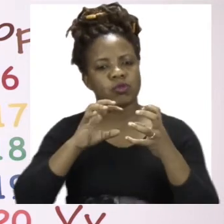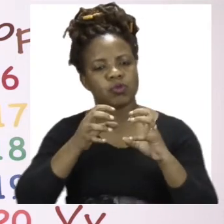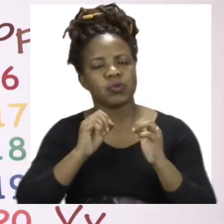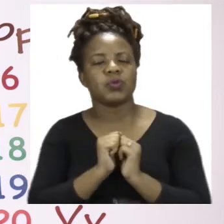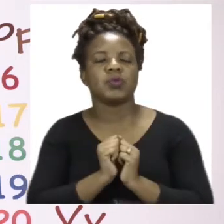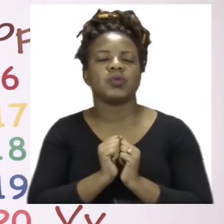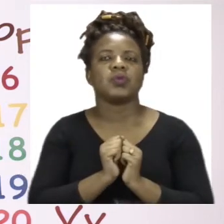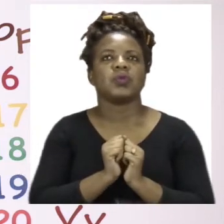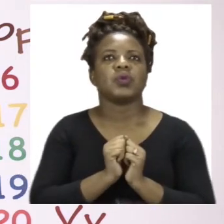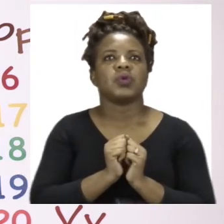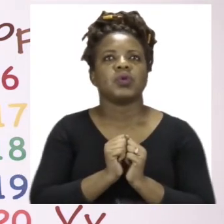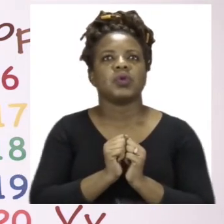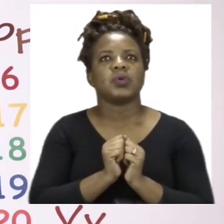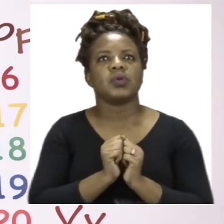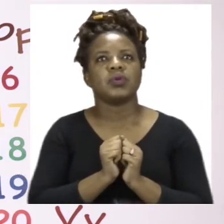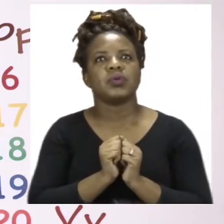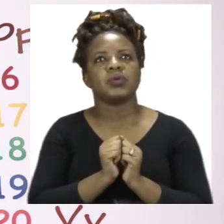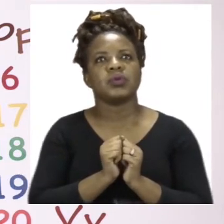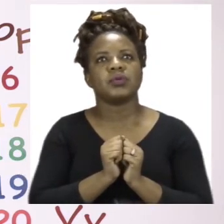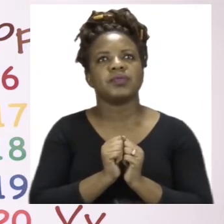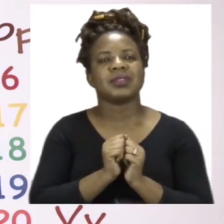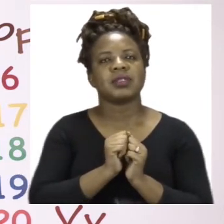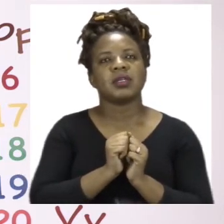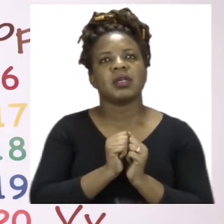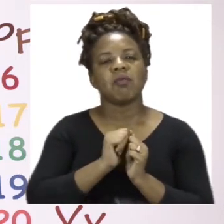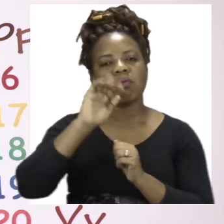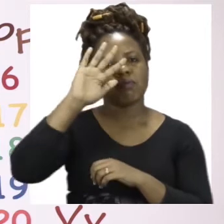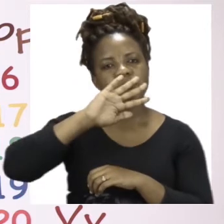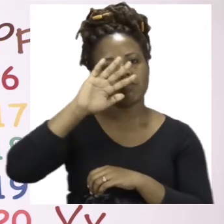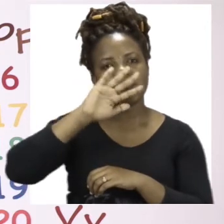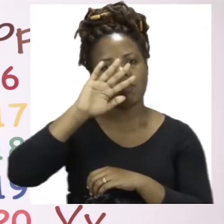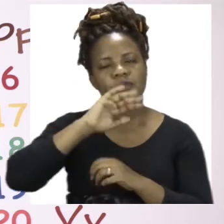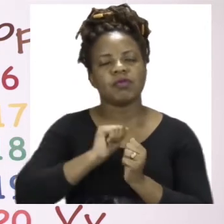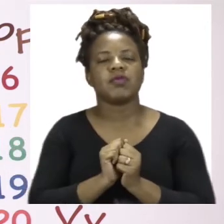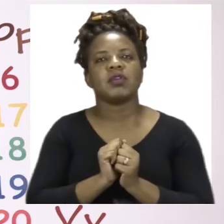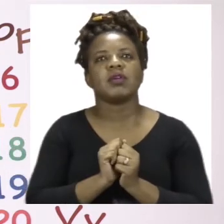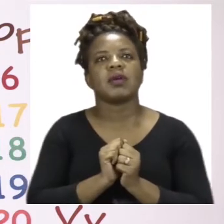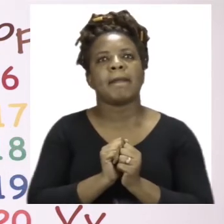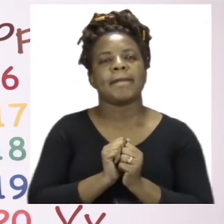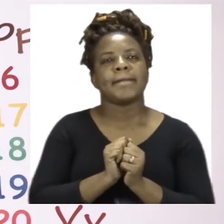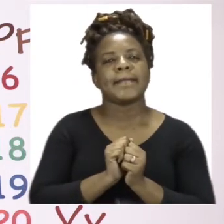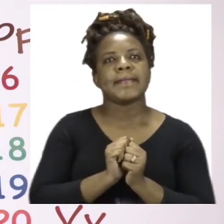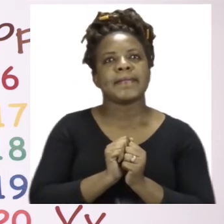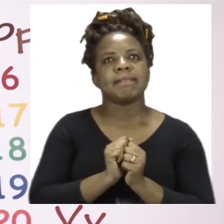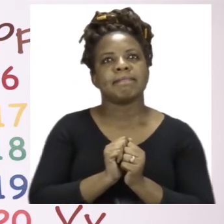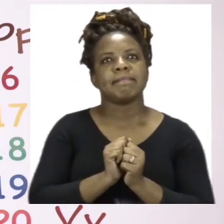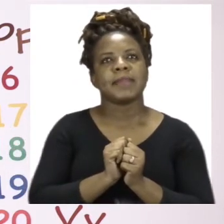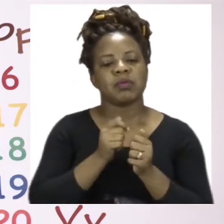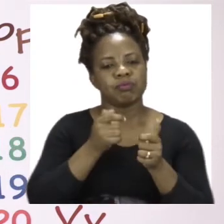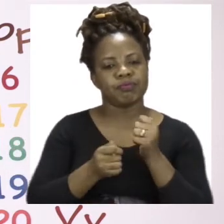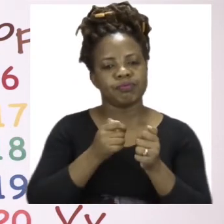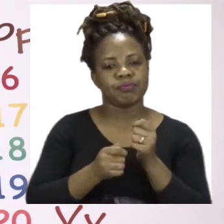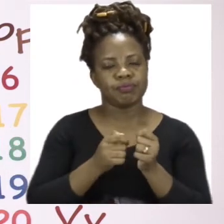that has happened in the country. So this is a smartphone, and we have written the